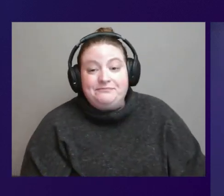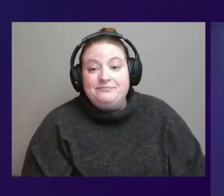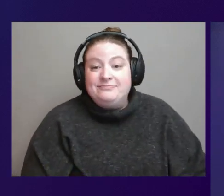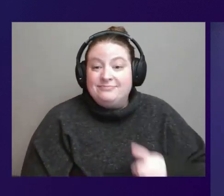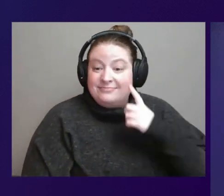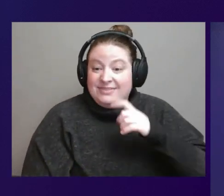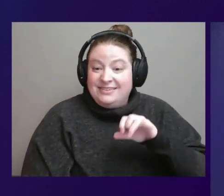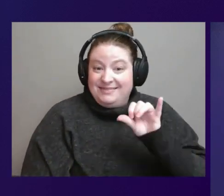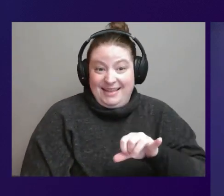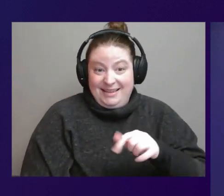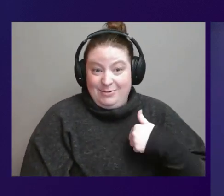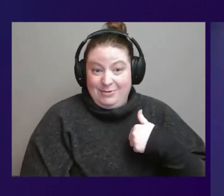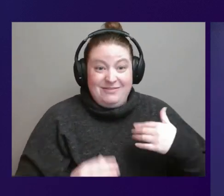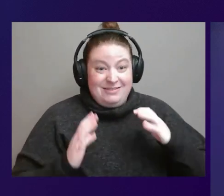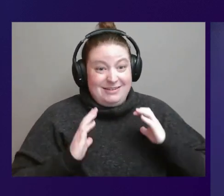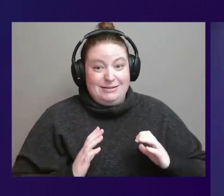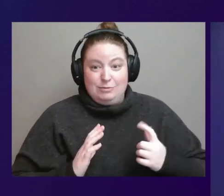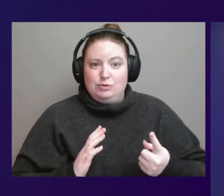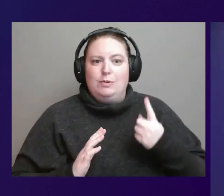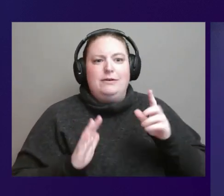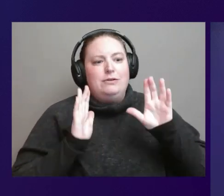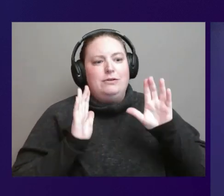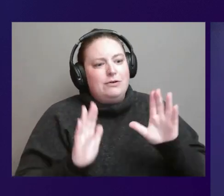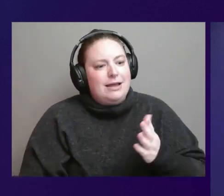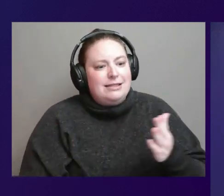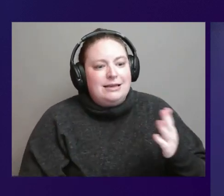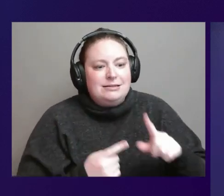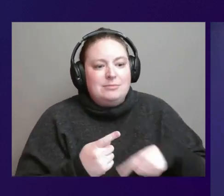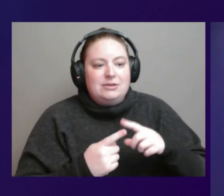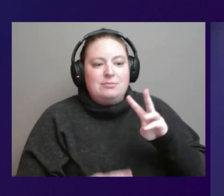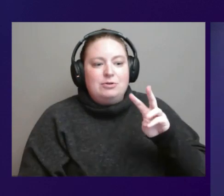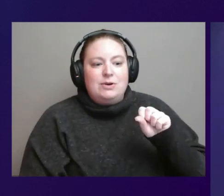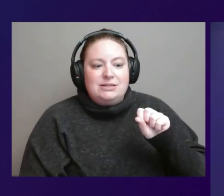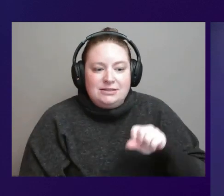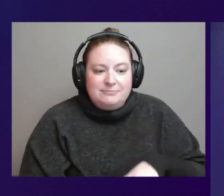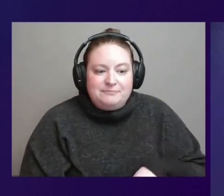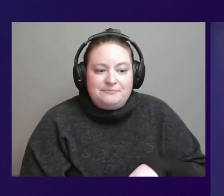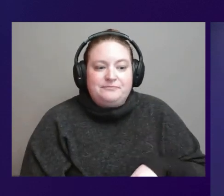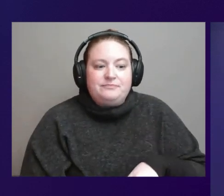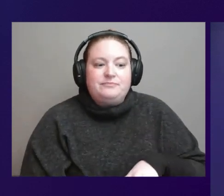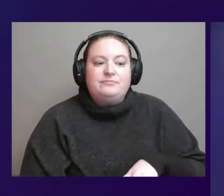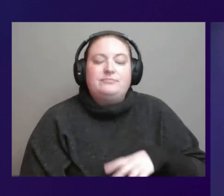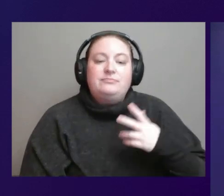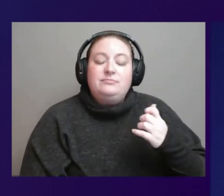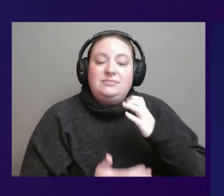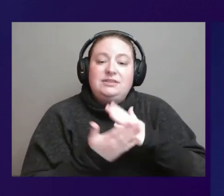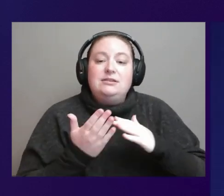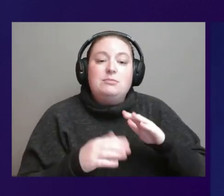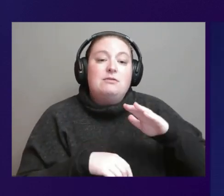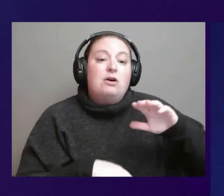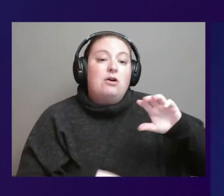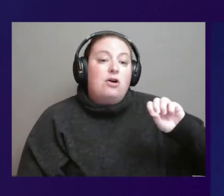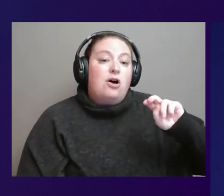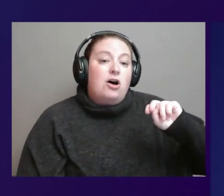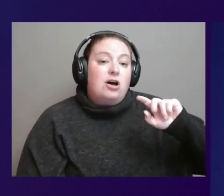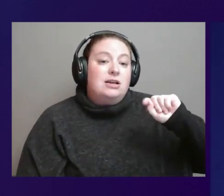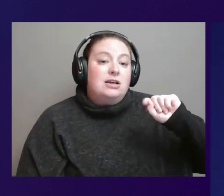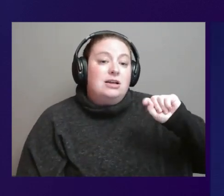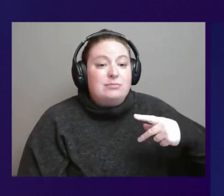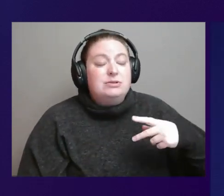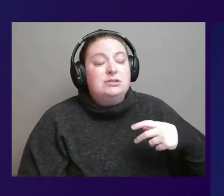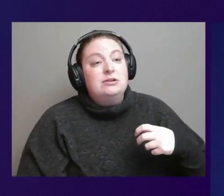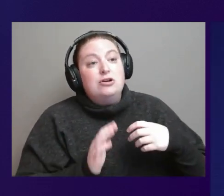we have customers, one of the great things about AWS is we offer regions all around the globe. And so with some of ONTAP's really cool replication, caching